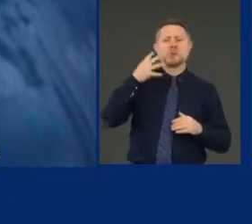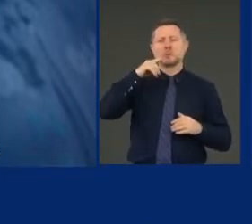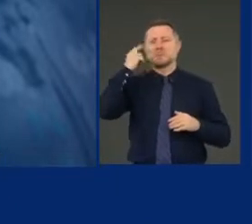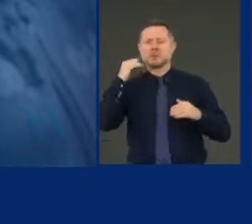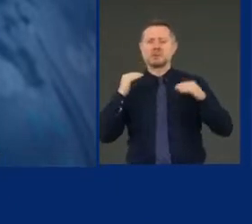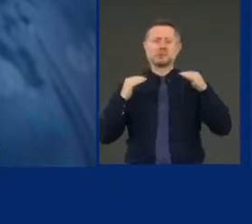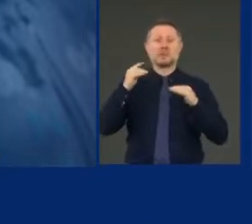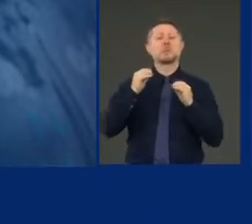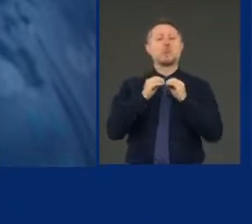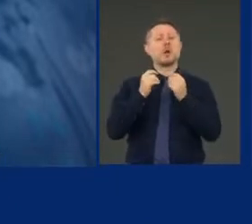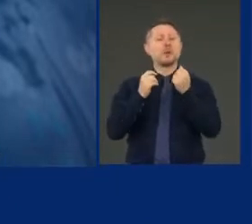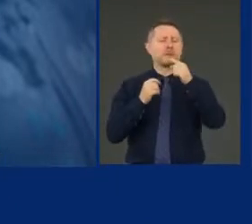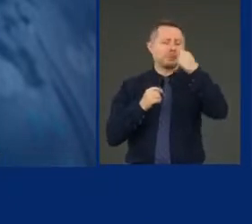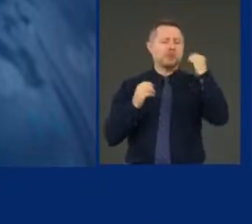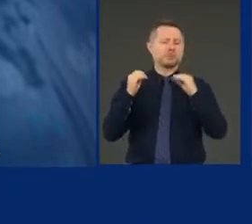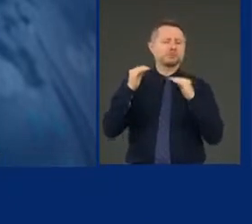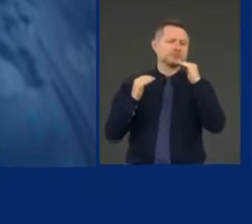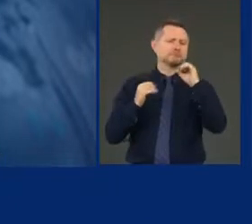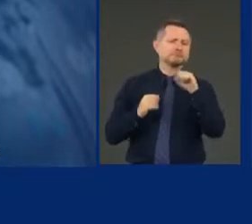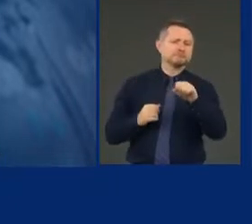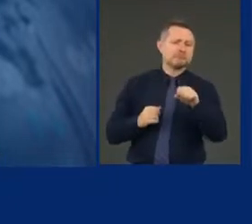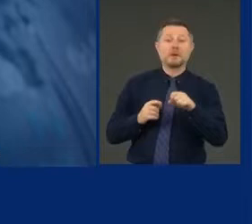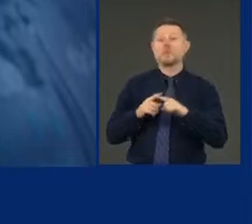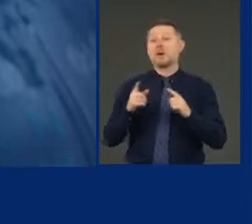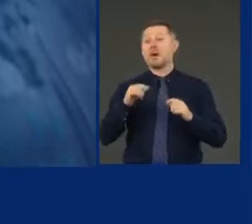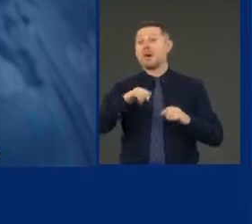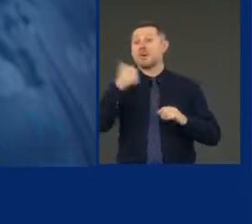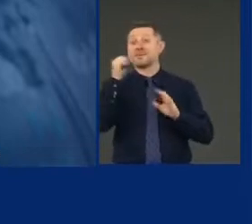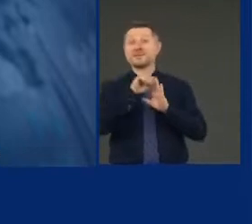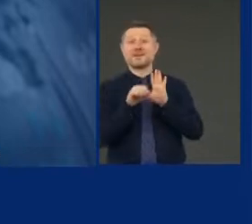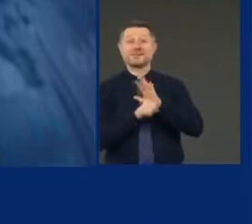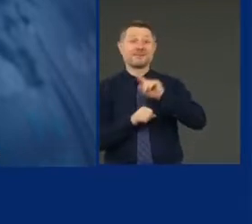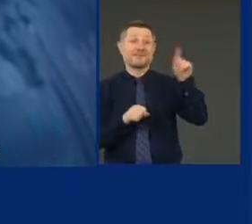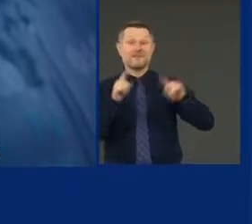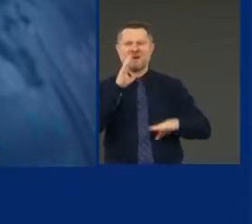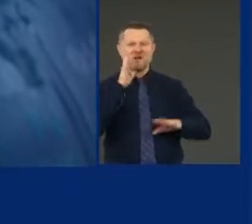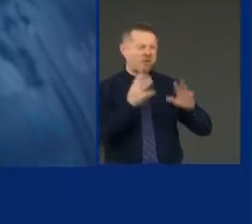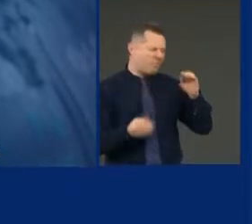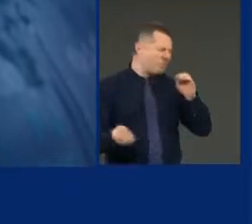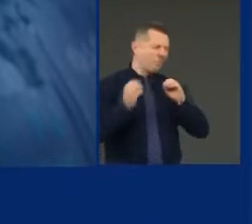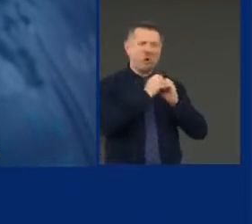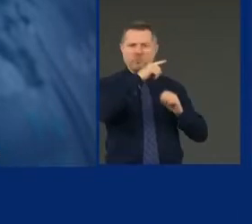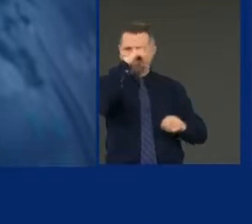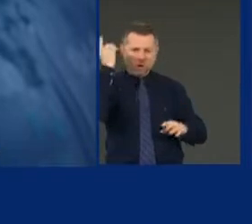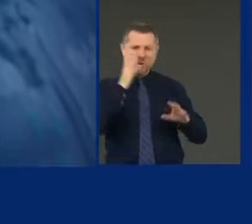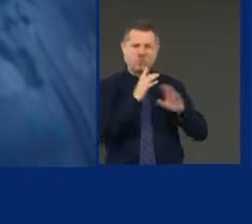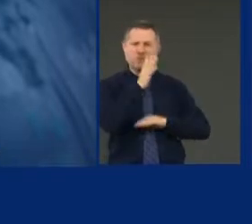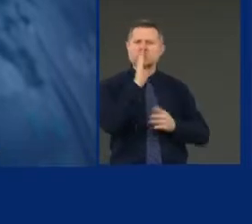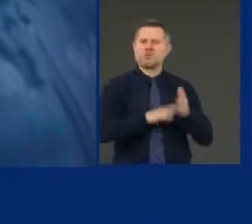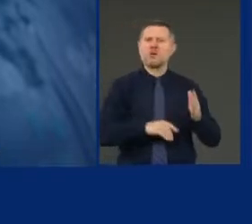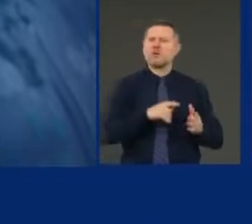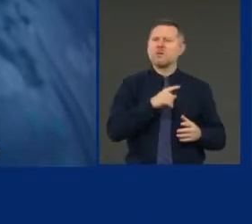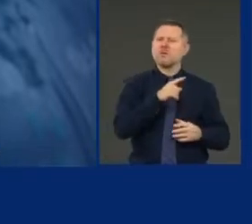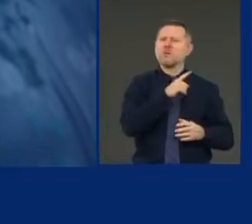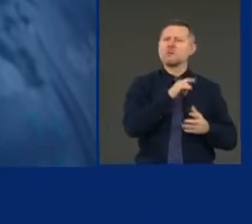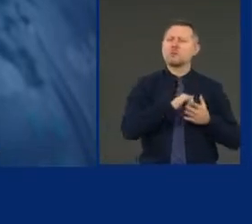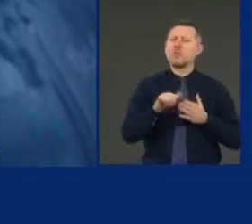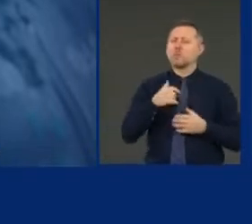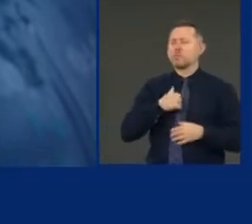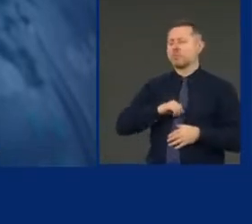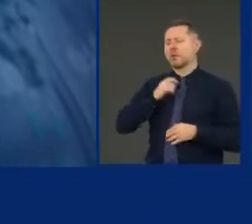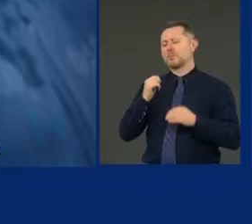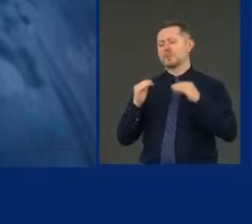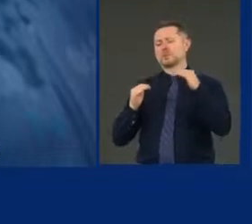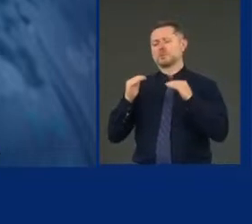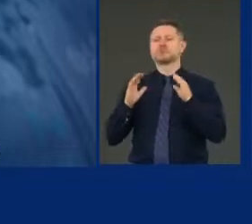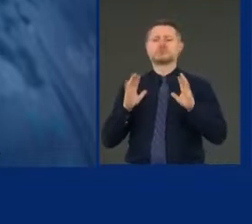is a disparity, and there is an inequality, especially across this country. That has to be